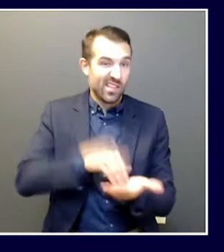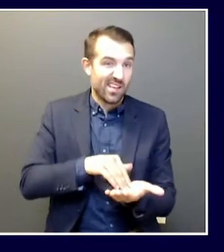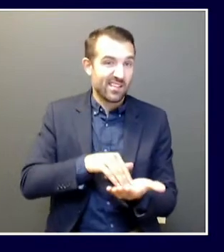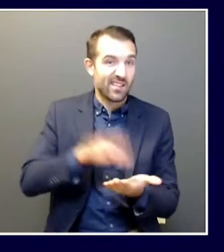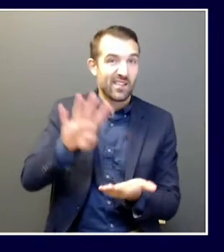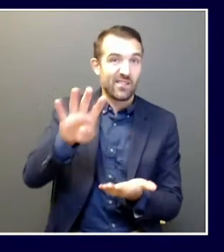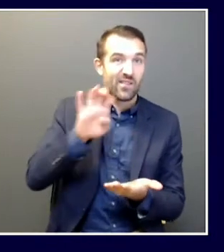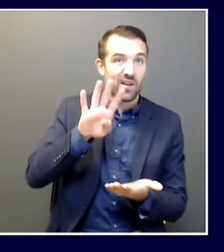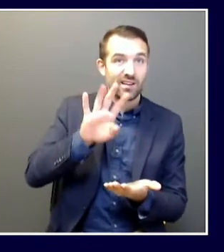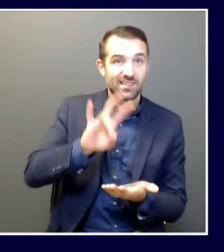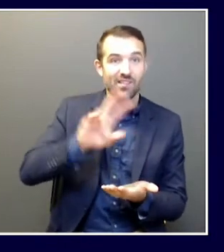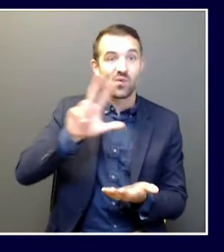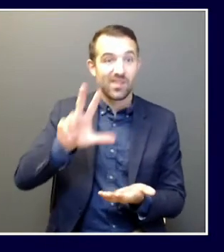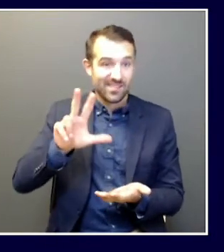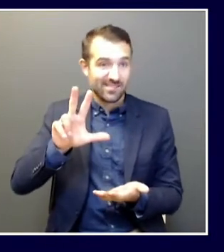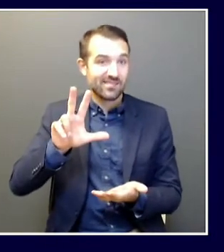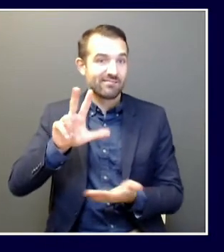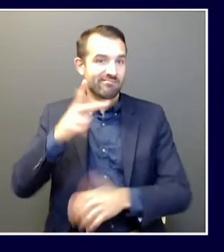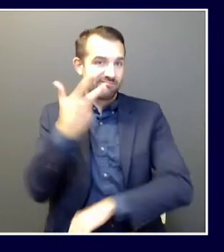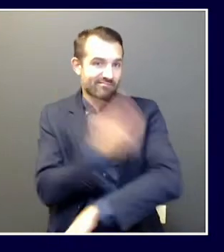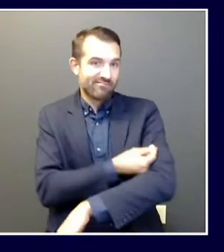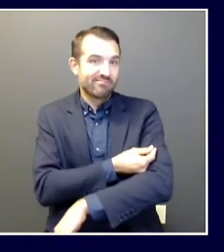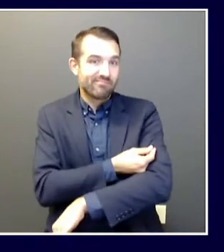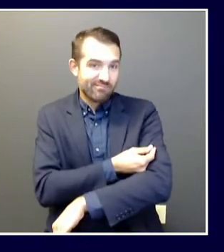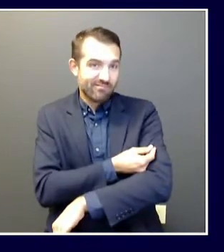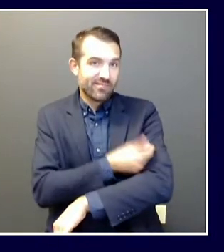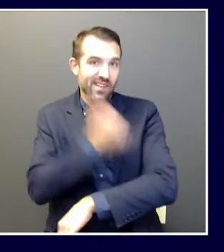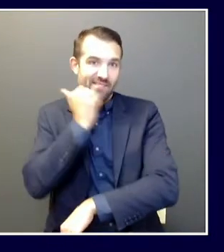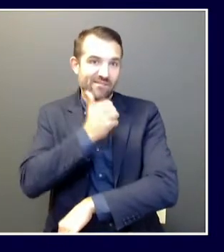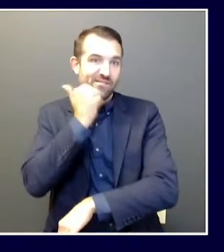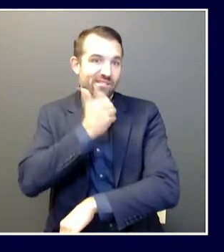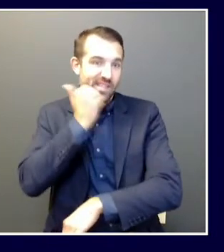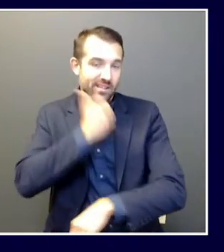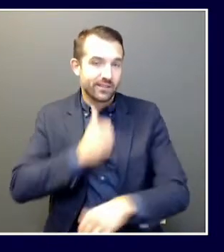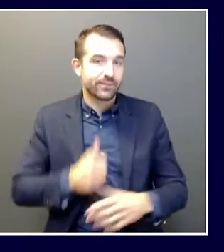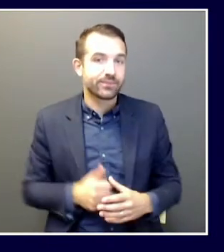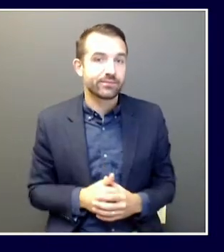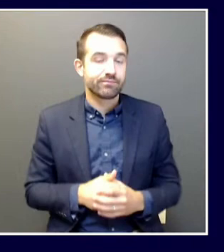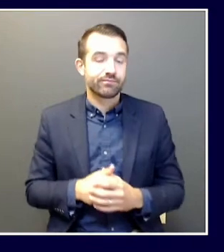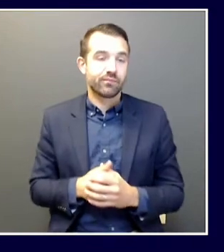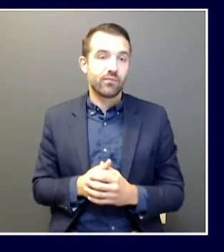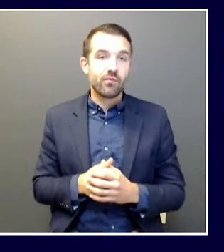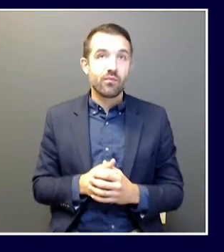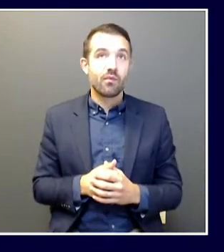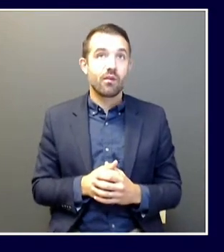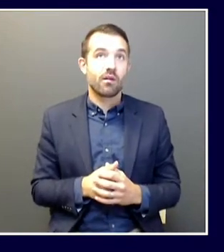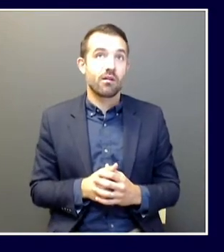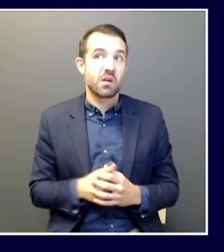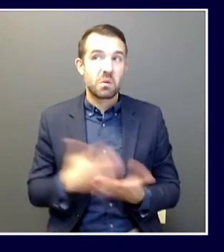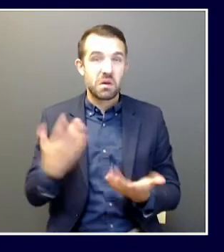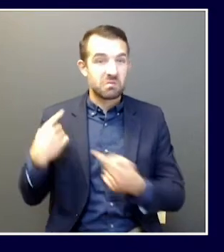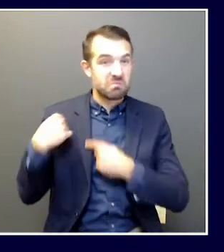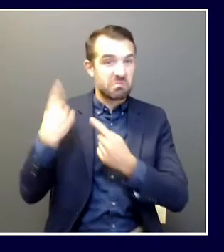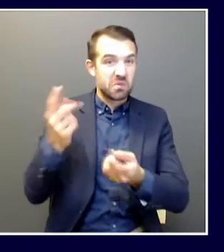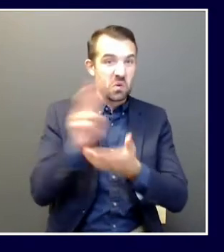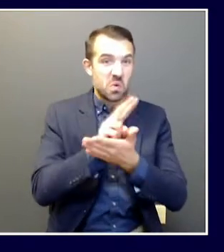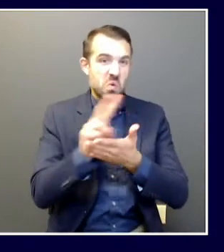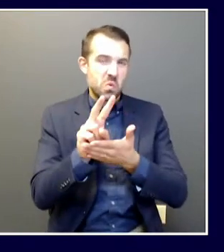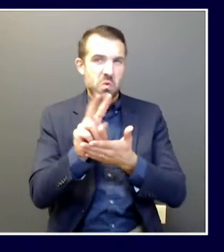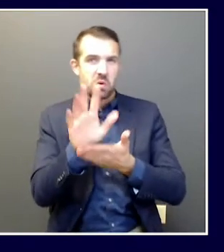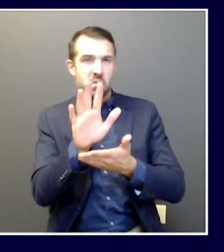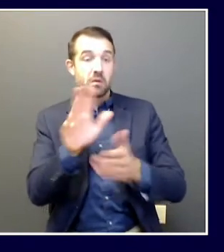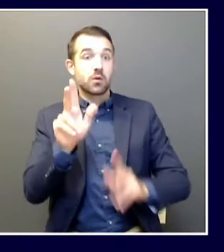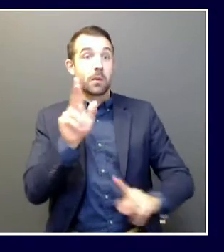2,470 third doses per day over the past 17 days. What does all this mean on a population level? Well,